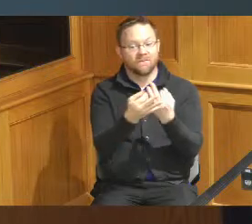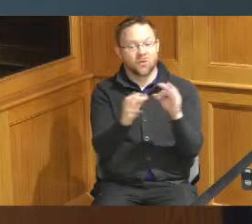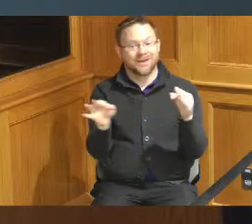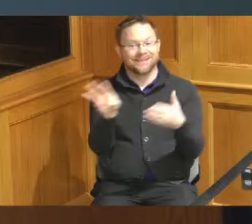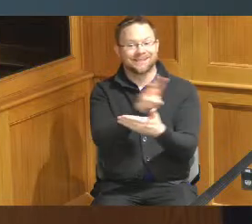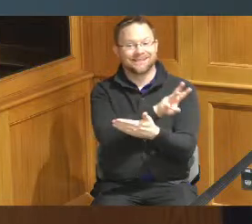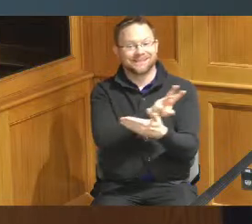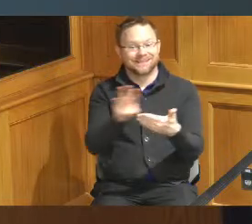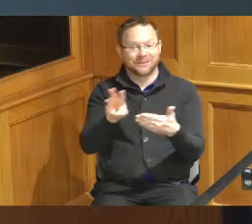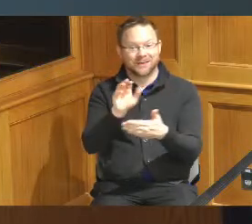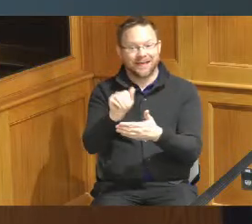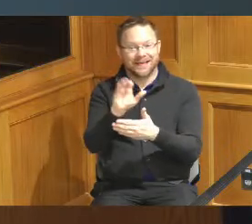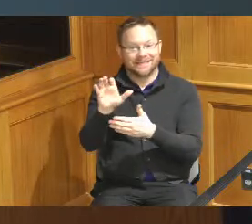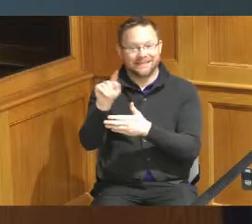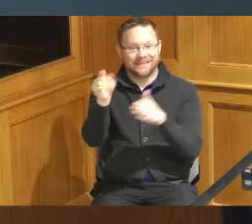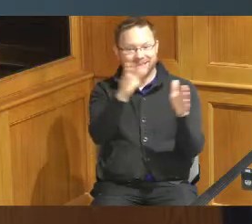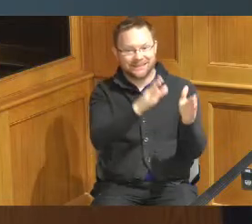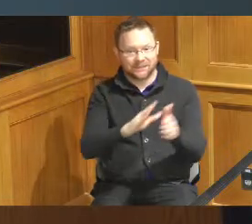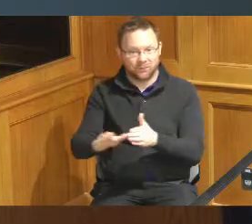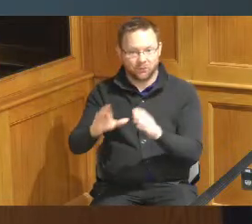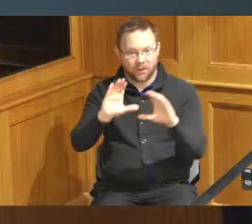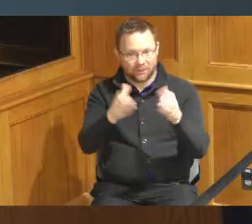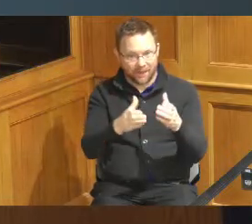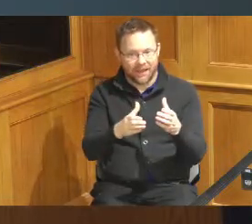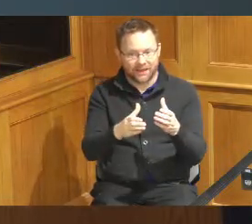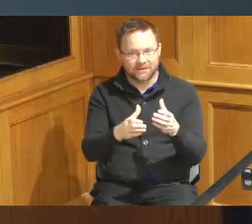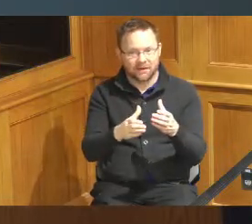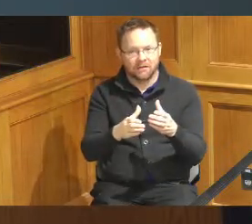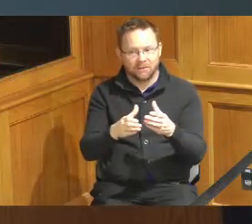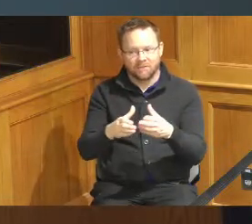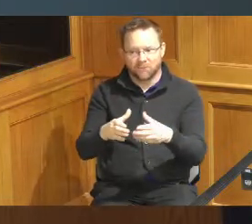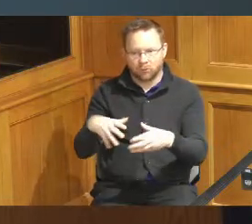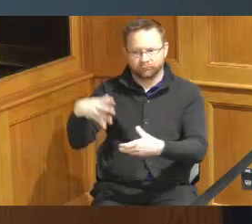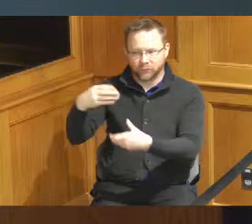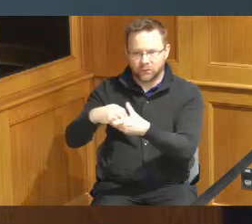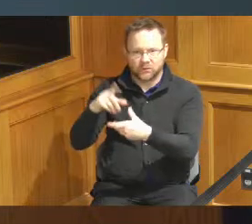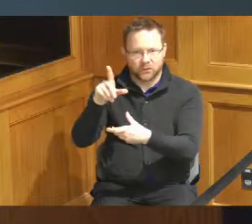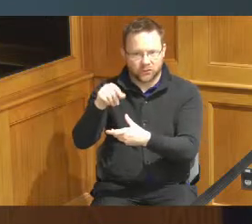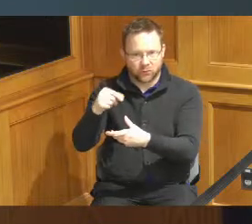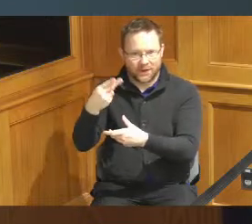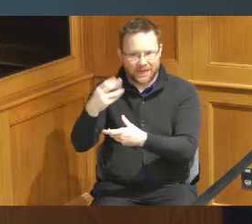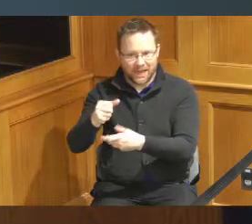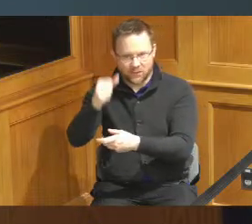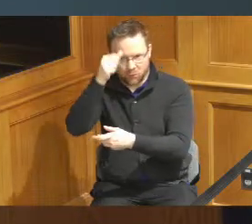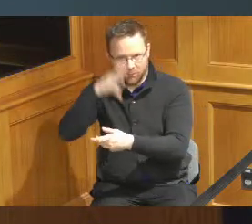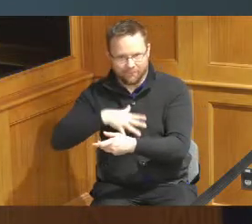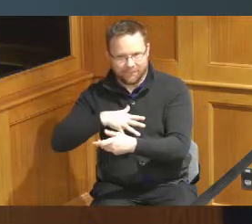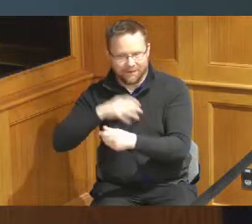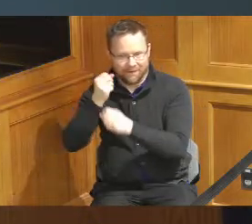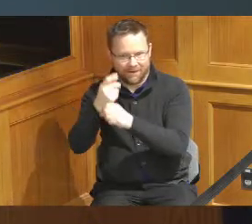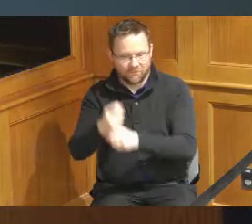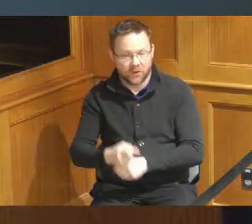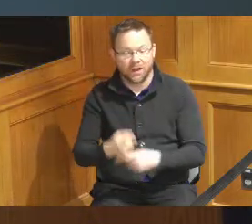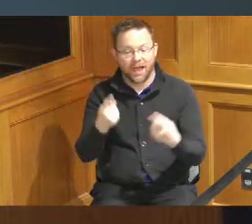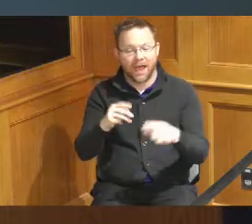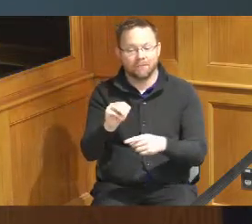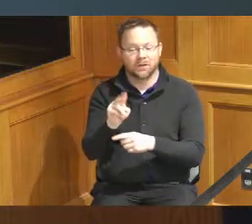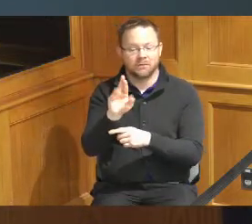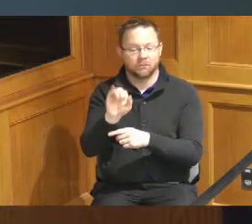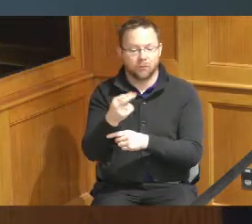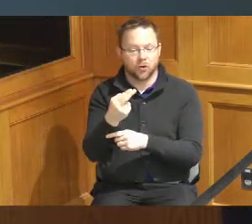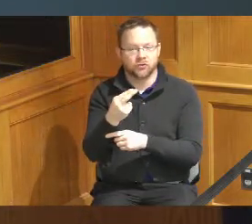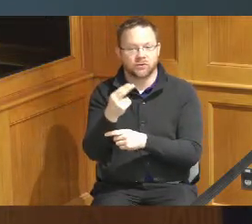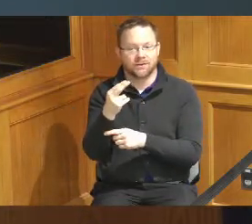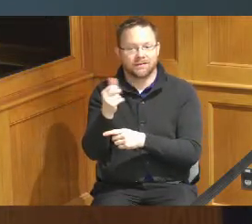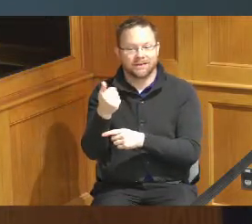6-week ACT prep course for 20 high school young men annually. Whereas in March of 1913, the founders of